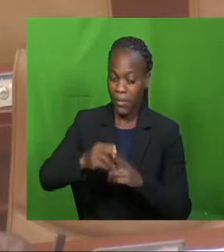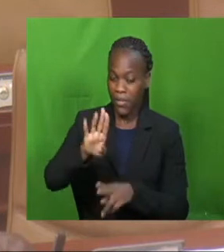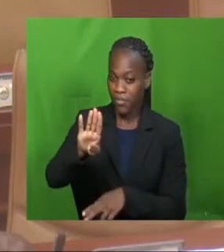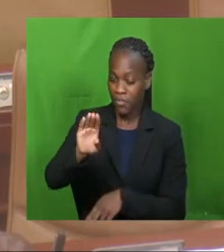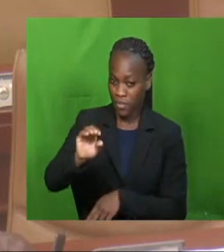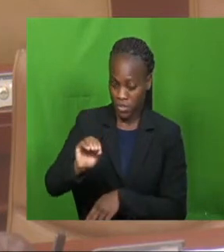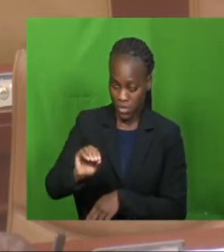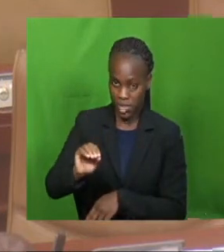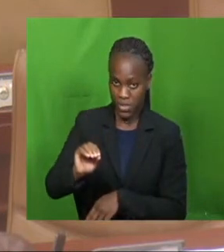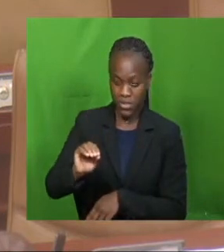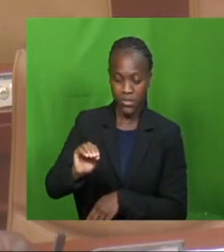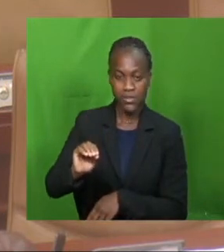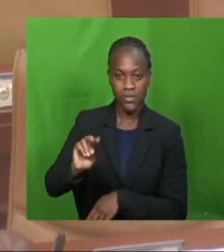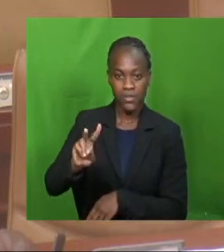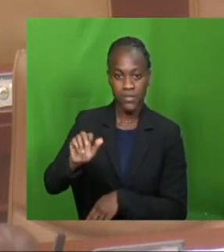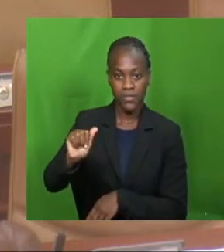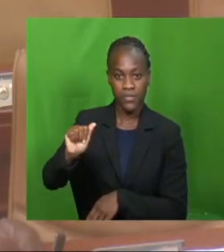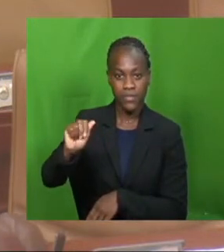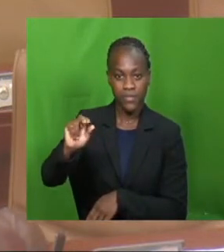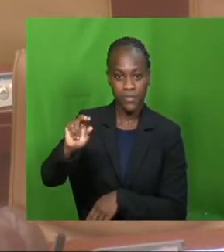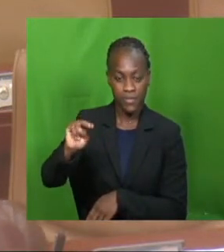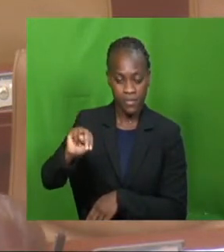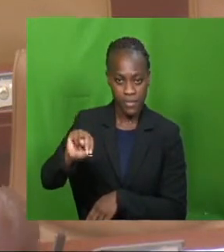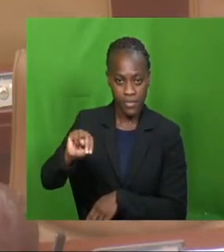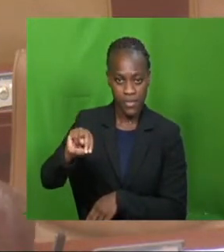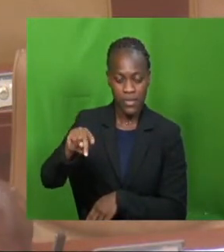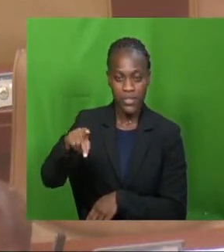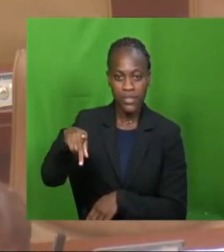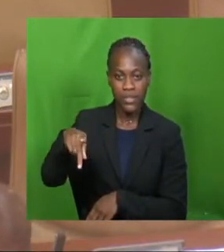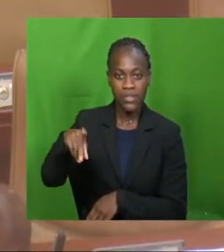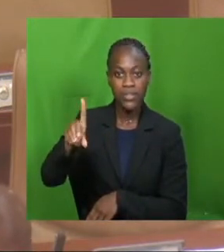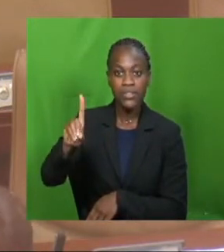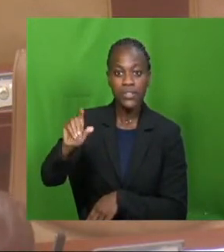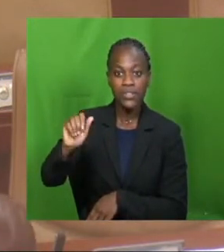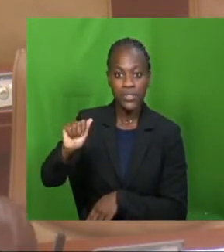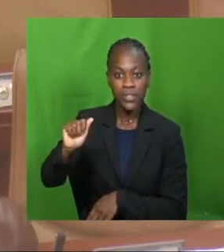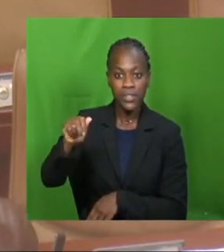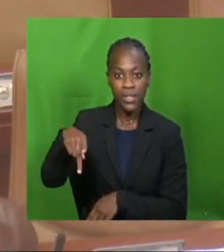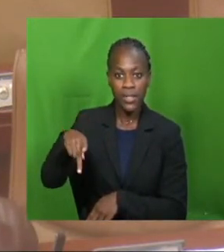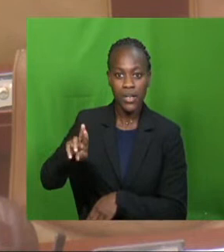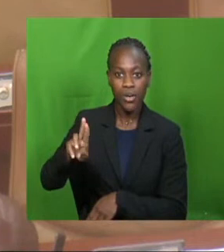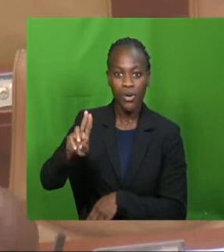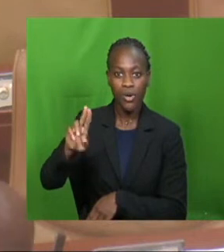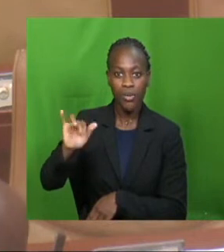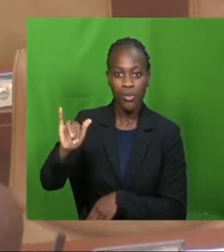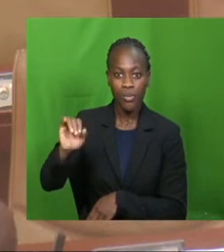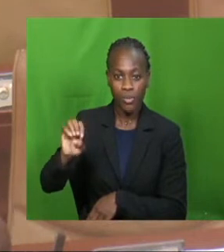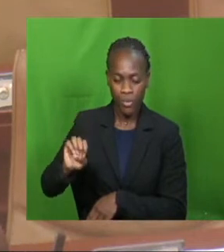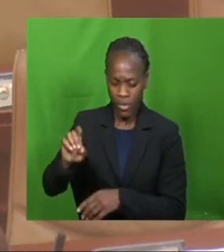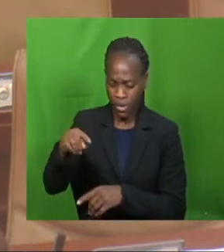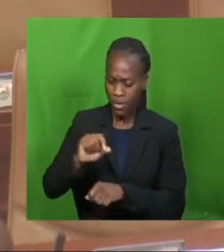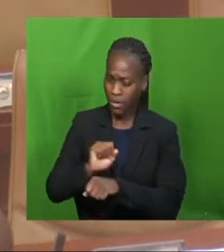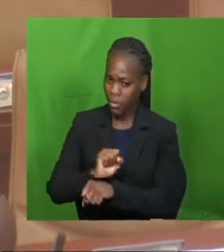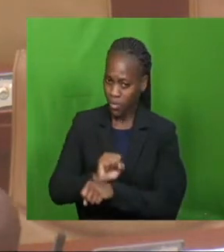absent. So if the table of it can be correct. Thank you. Were they in the chamber?